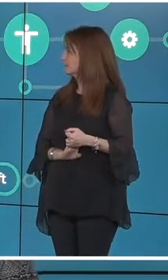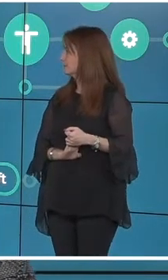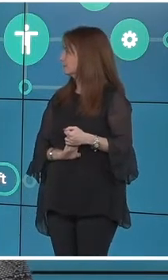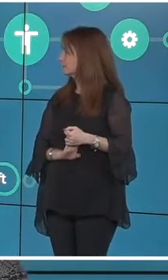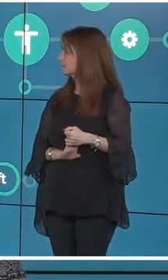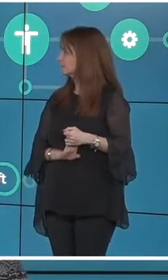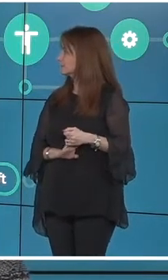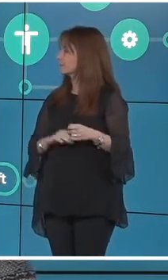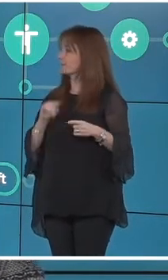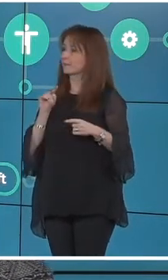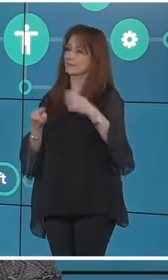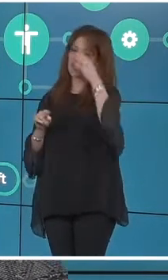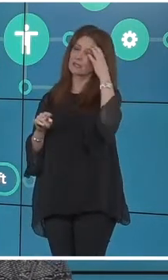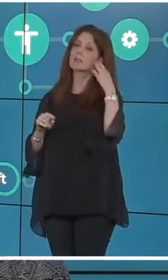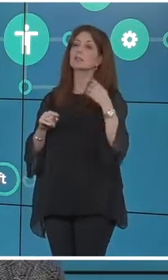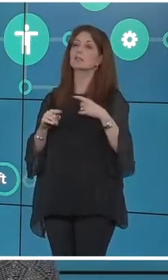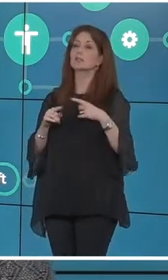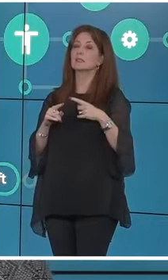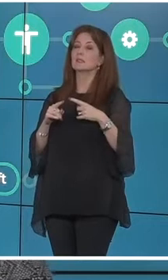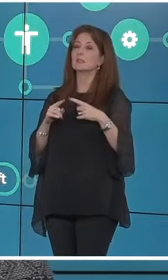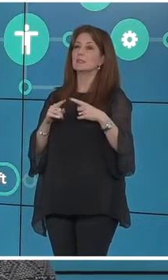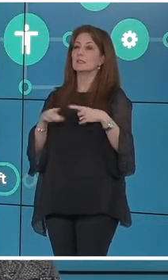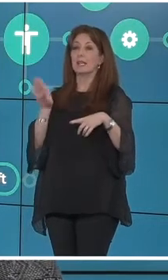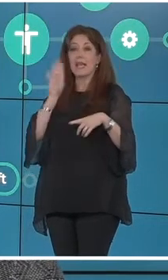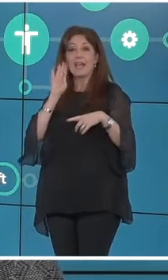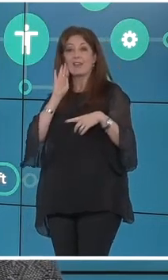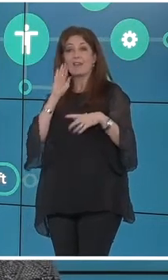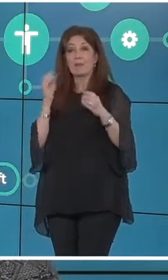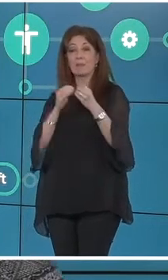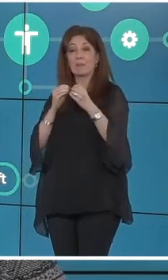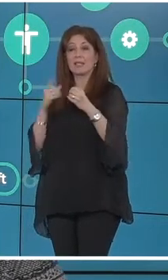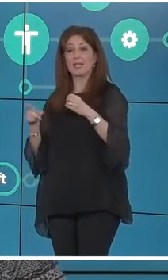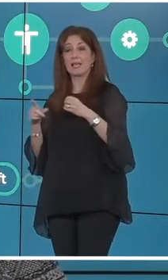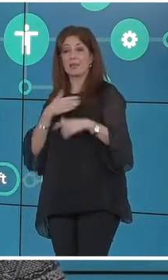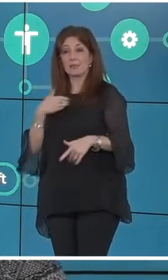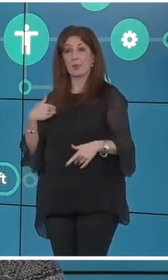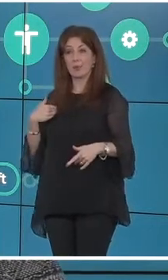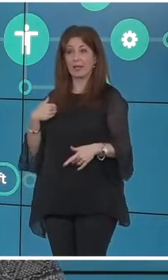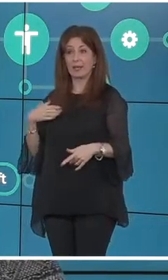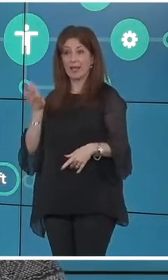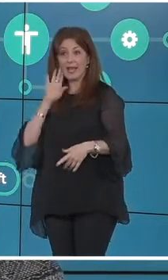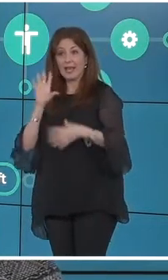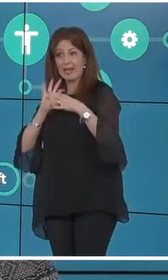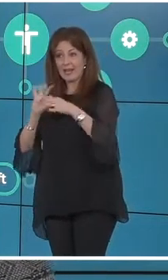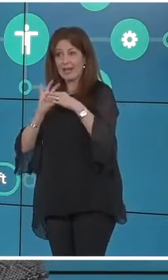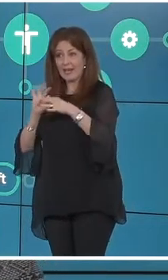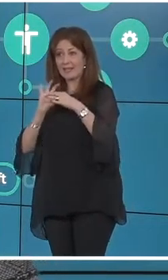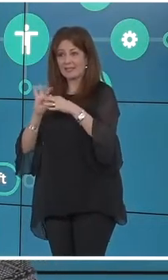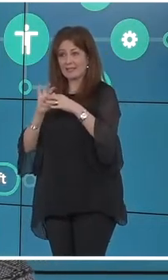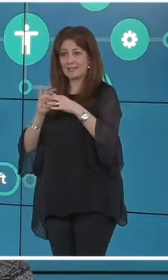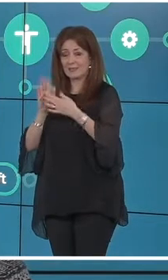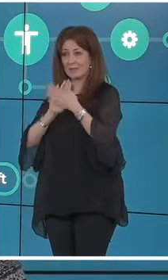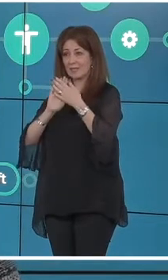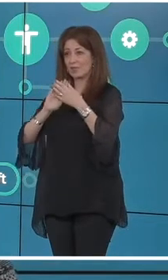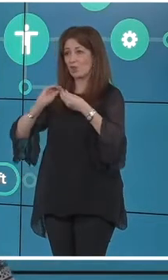But aside from that, hearing a gentleman this morning from the BBC mentioning that LinkedIn's alt text creation